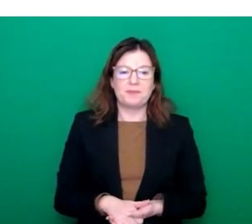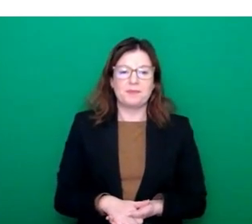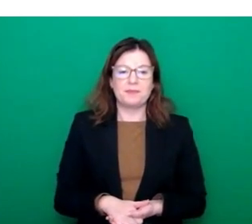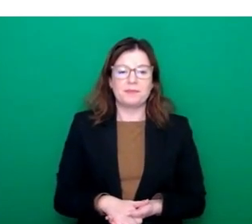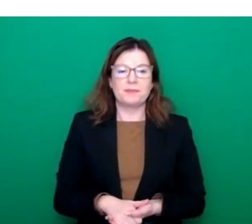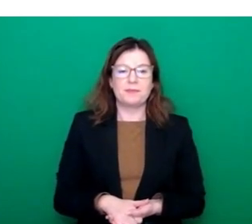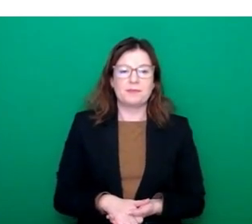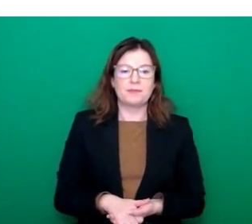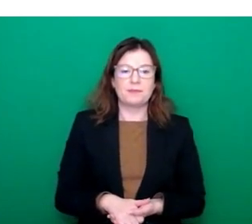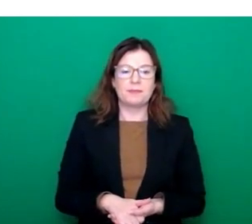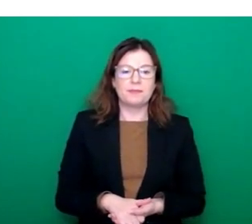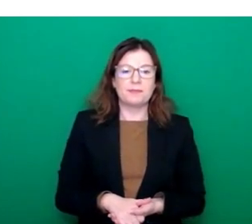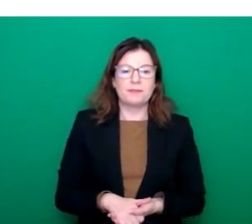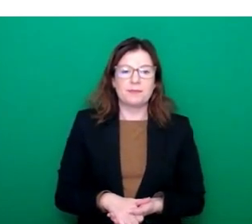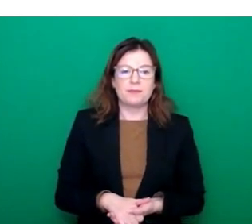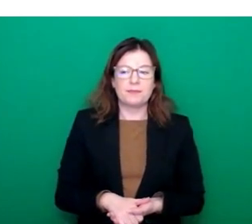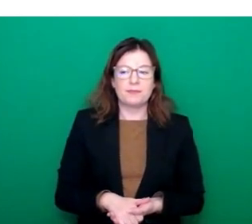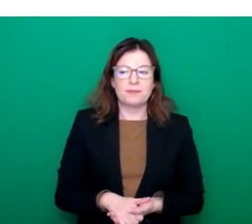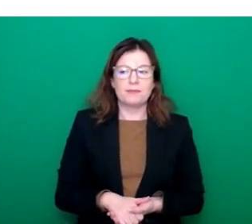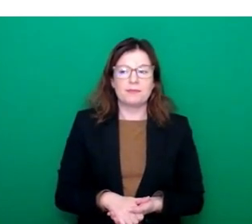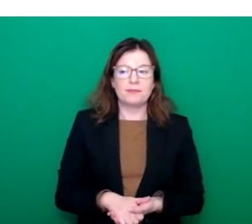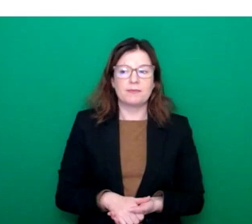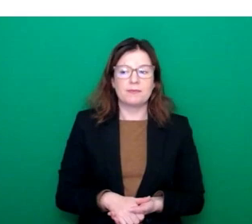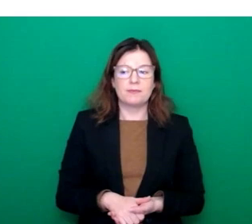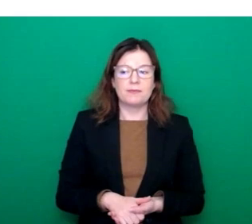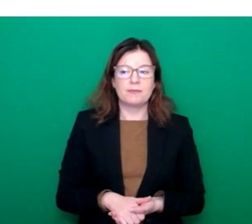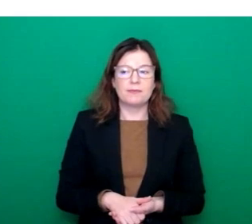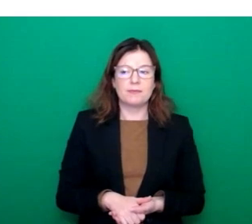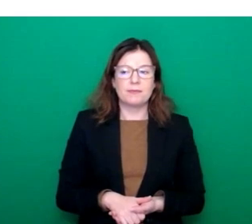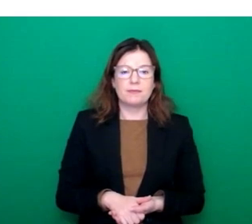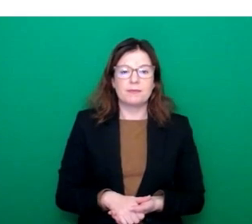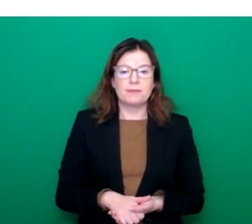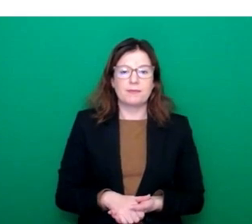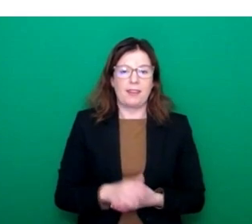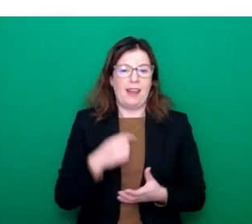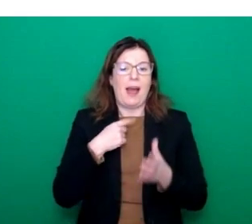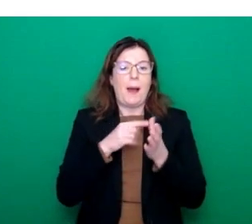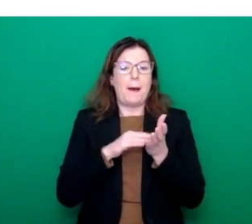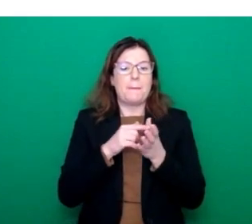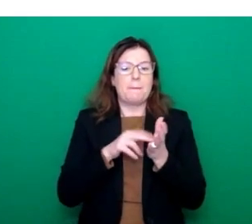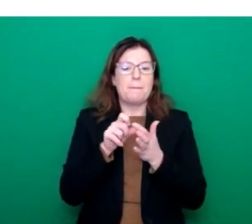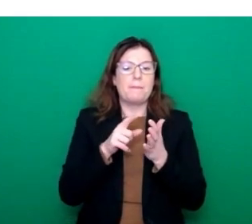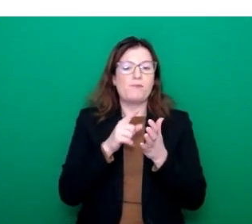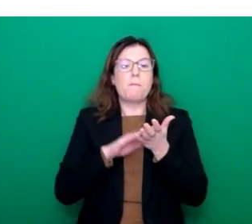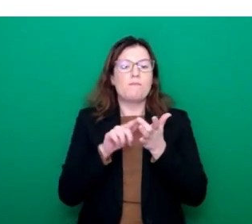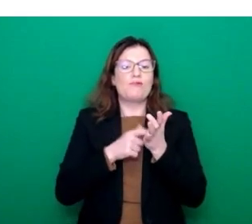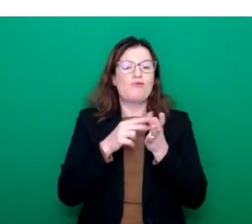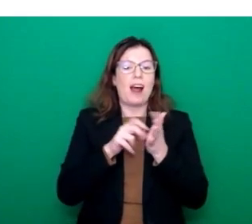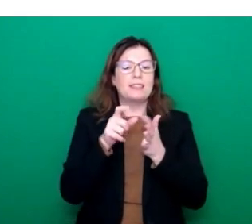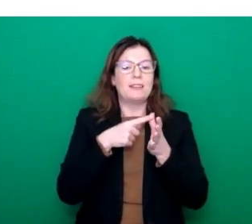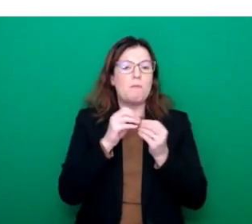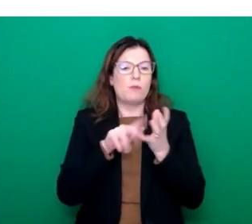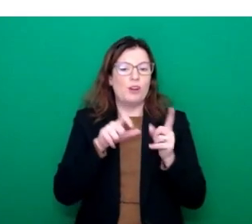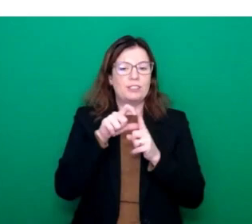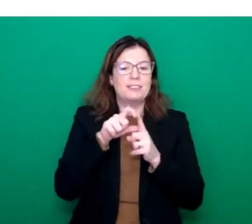Thank you. Hello, everyone. My name's Miranda Budd, and I'm a psychologist working within Lancashire South Cumbria NHS Trust. And in